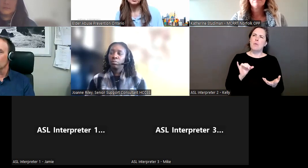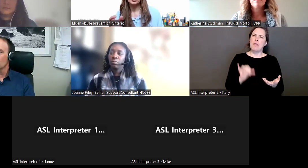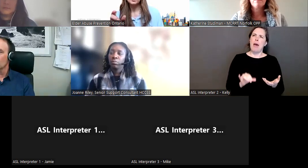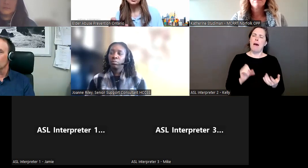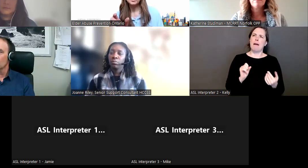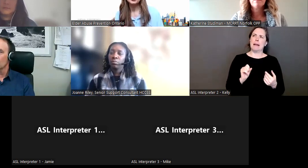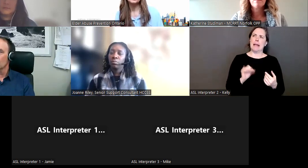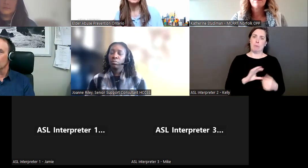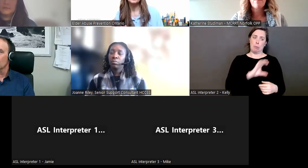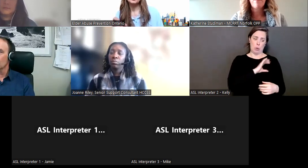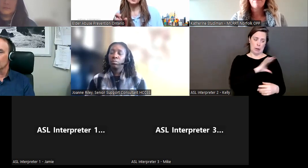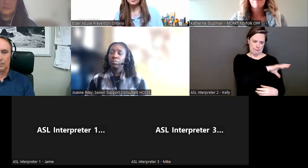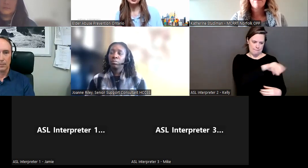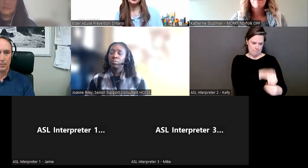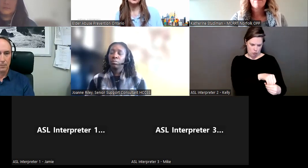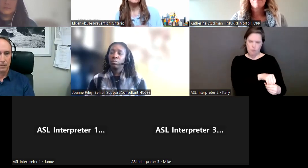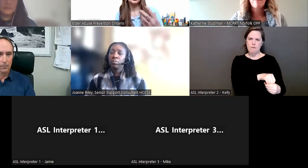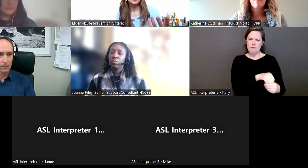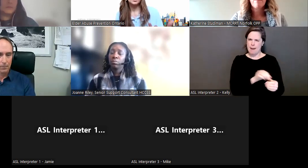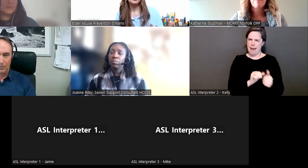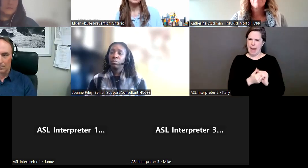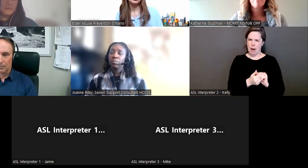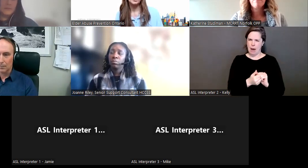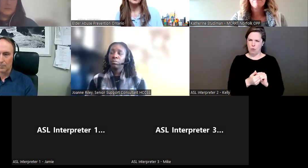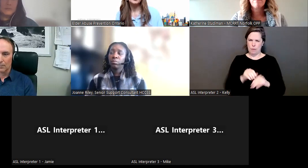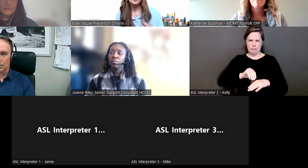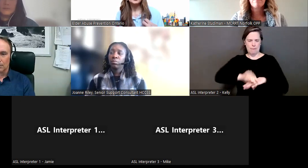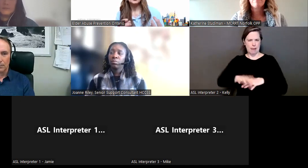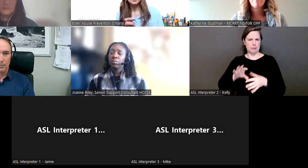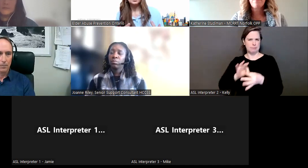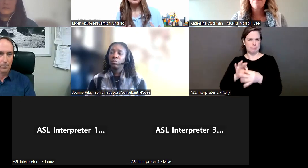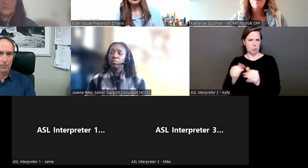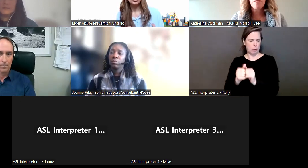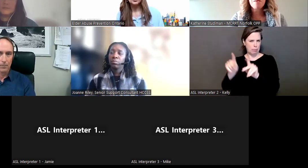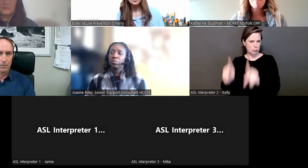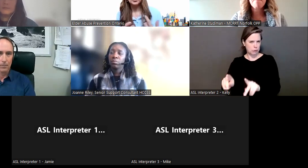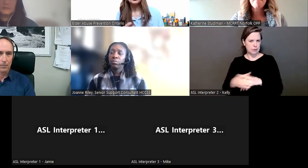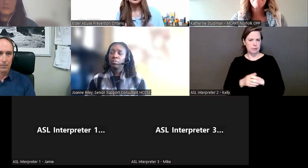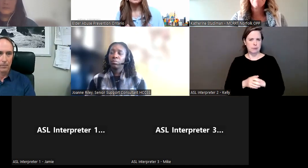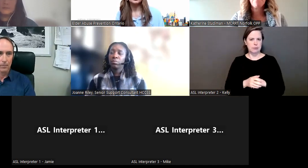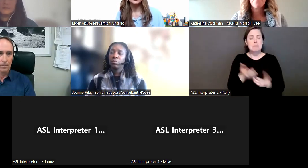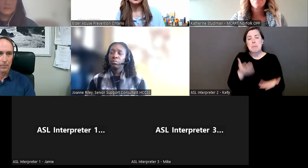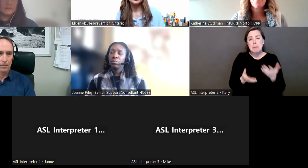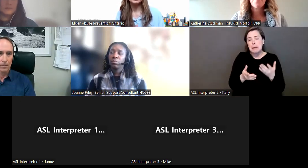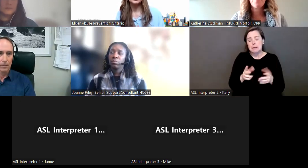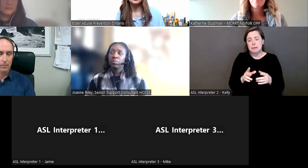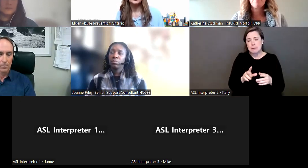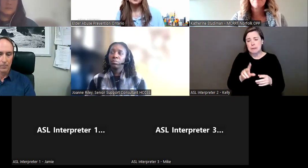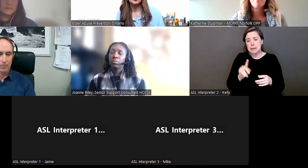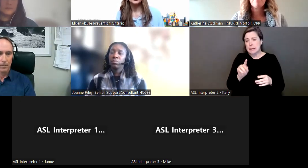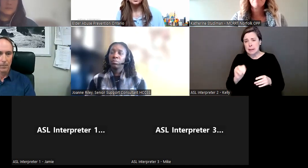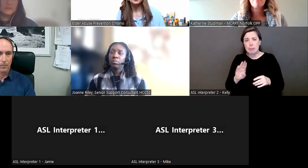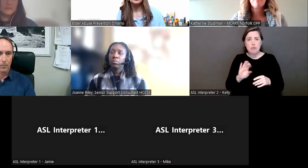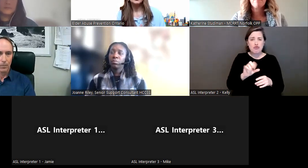with police? So you have sort of that direct connection, and with Kim and Brad, it's kind of maybe informal. Maybe we could talk about the